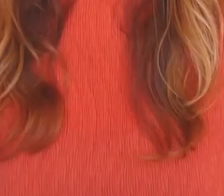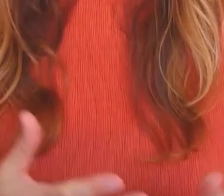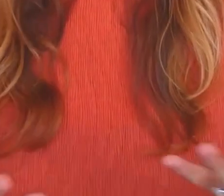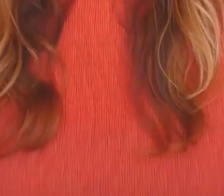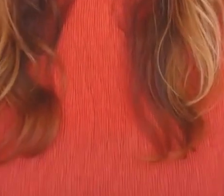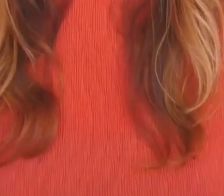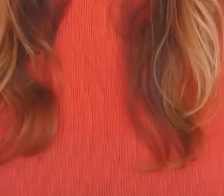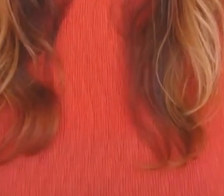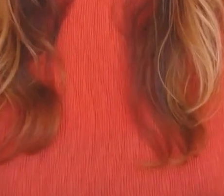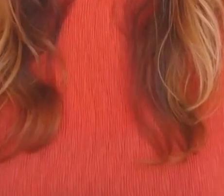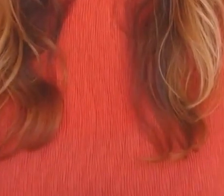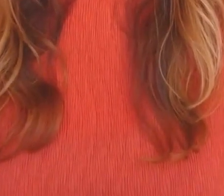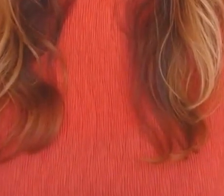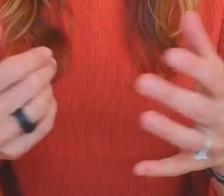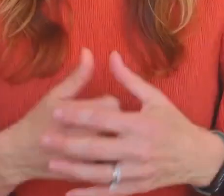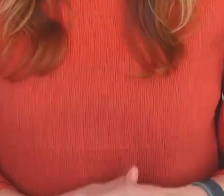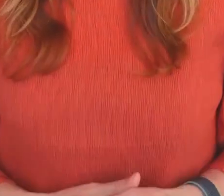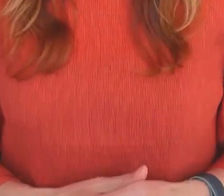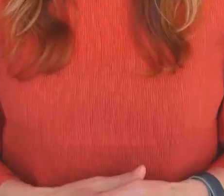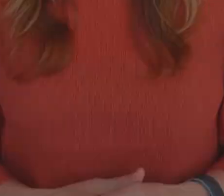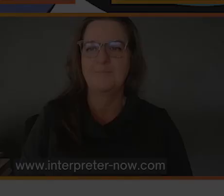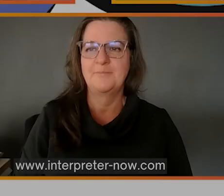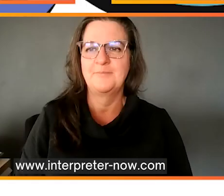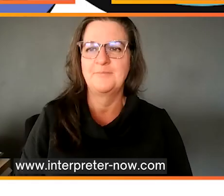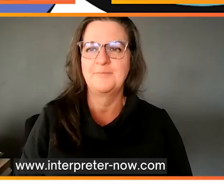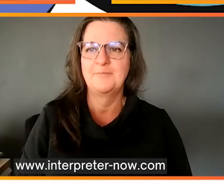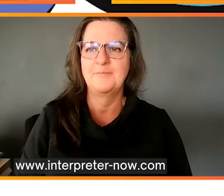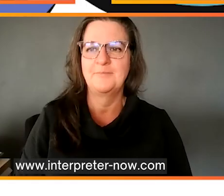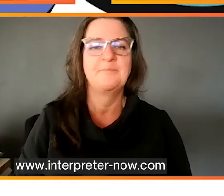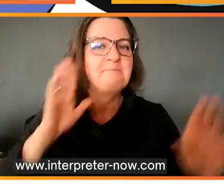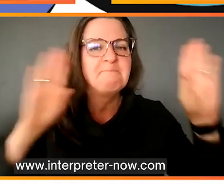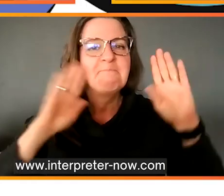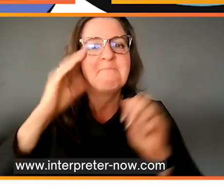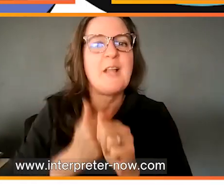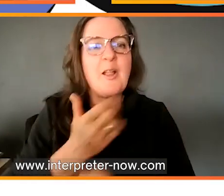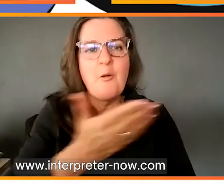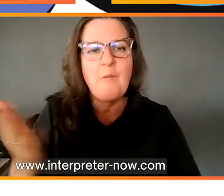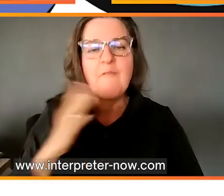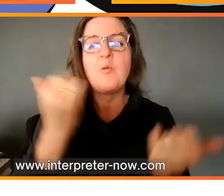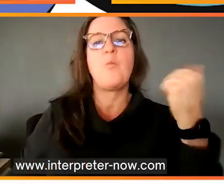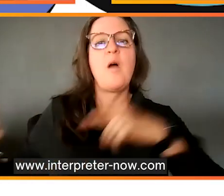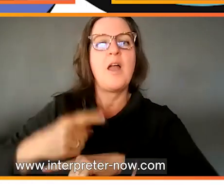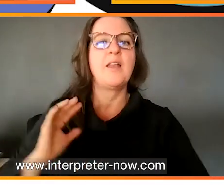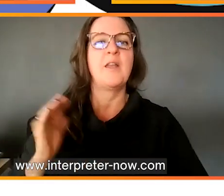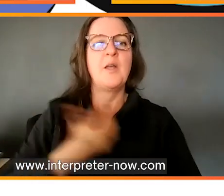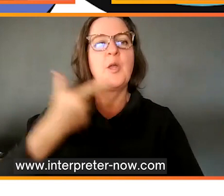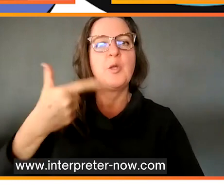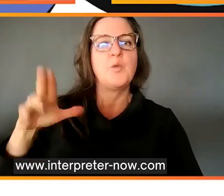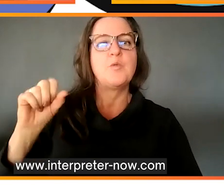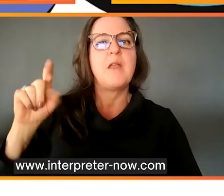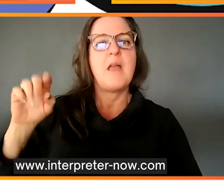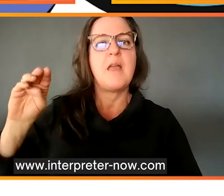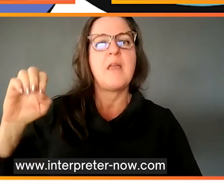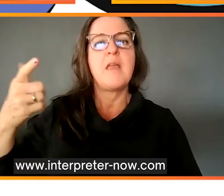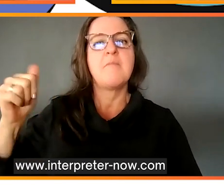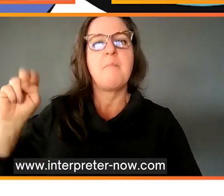empovia.co, to check out more of my work. Let's get started. Hello, everyone. Today, our guest is Megan Carle. She's the